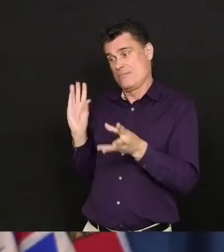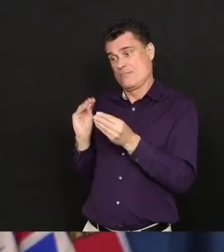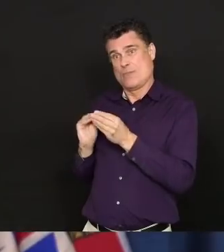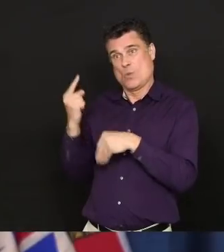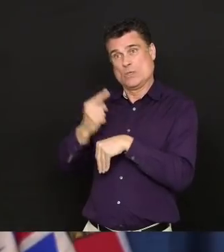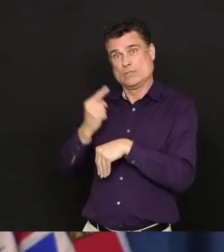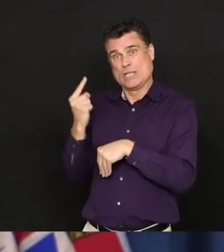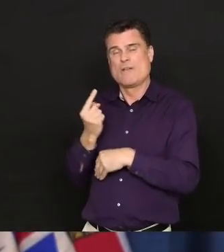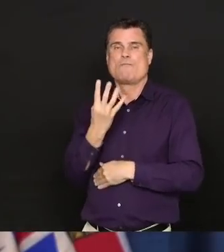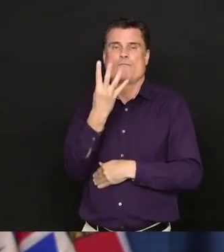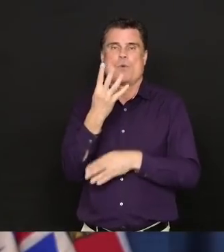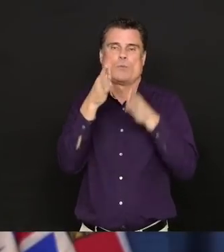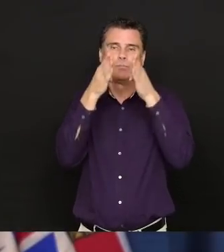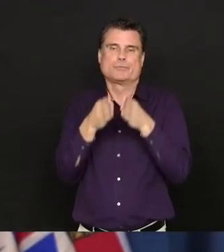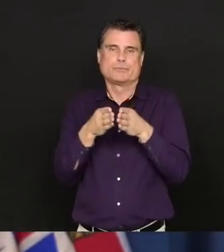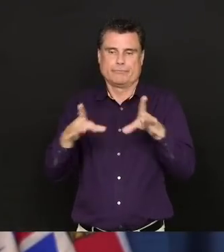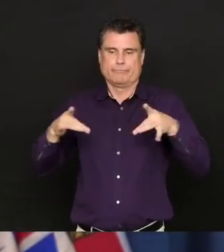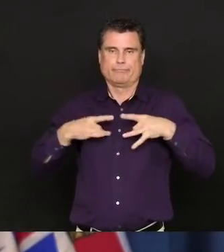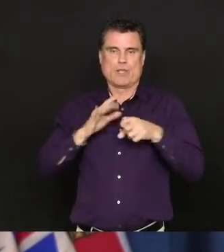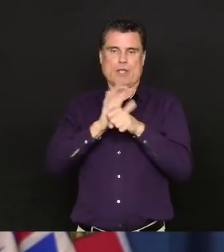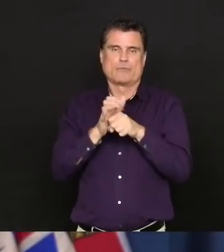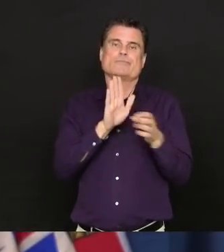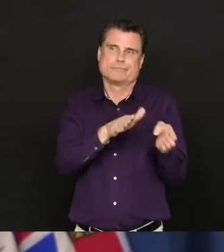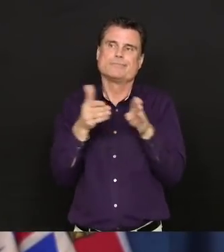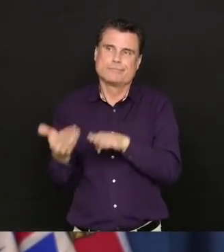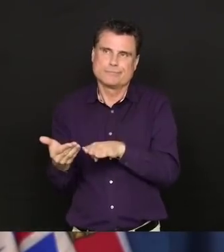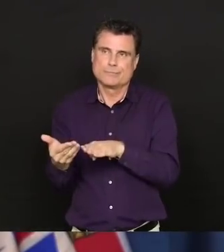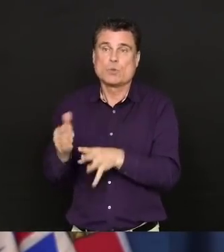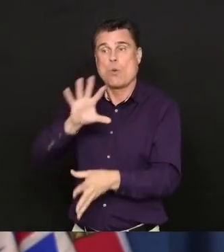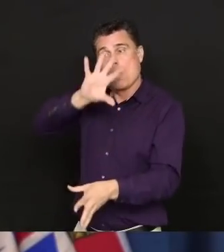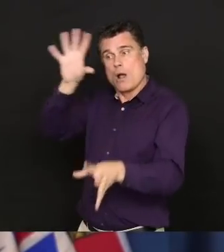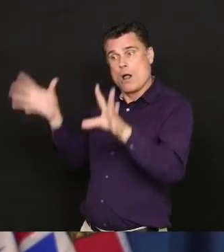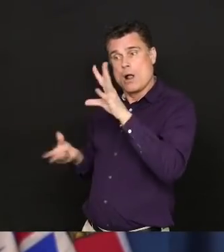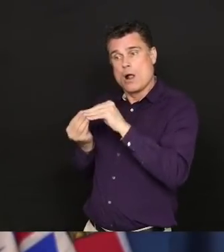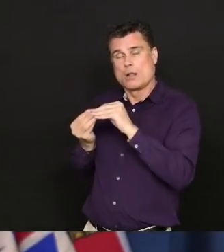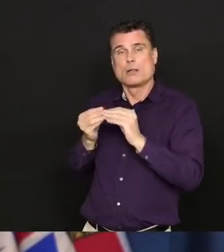35. In addition, we have 641 people who